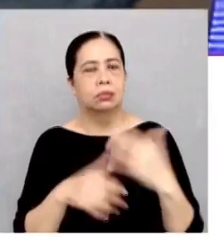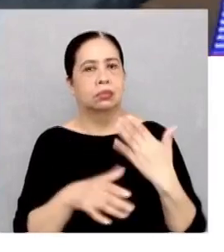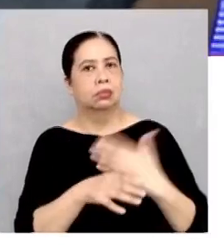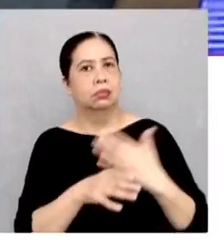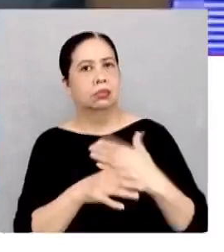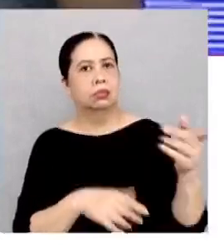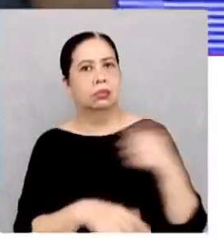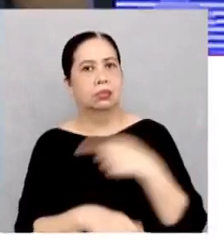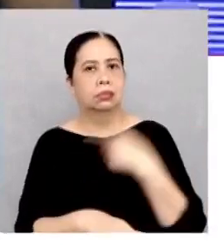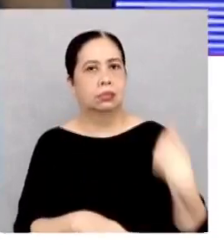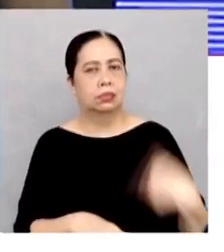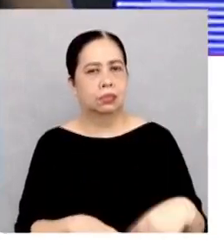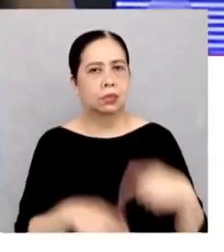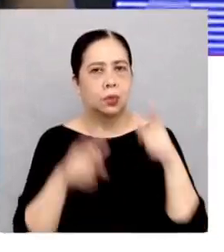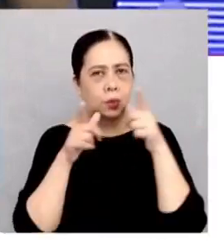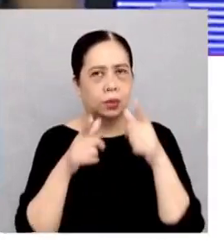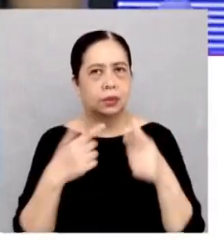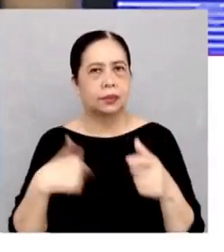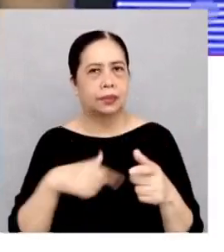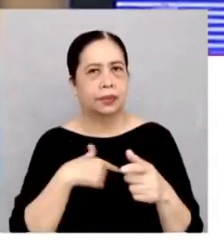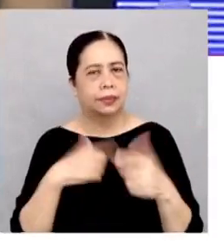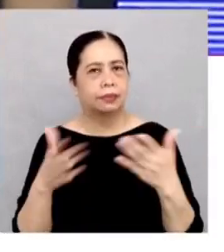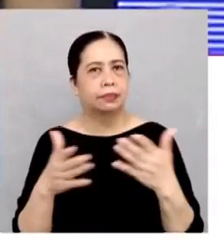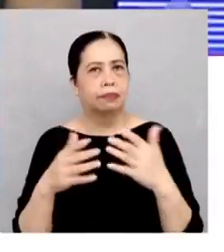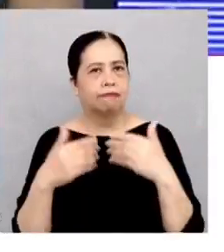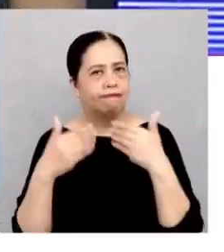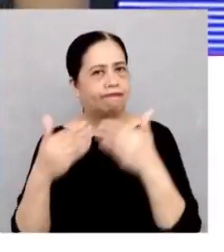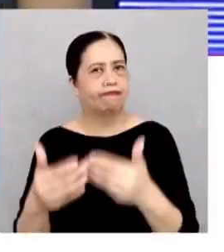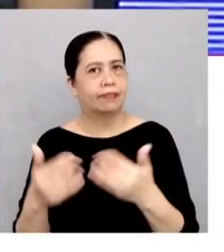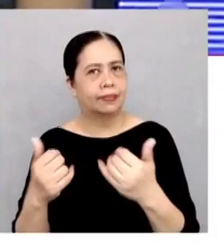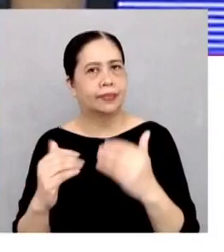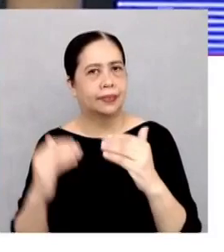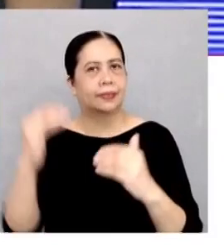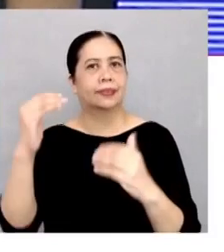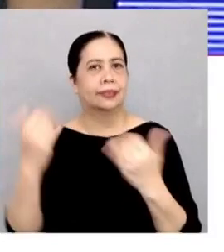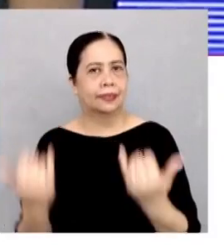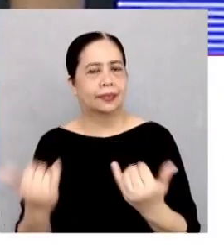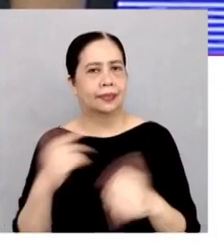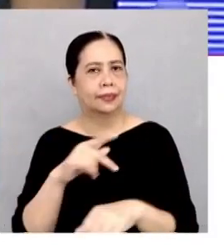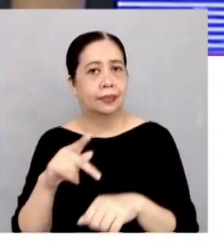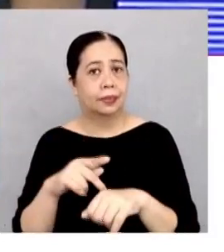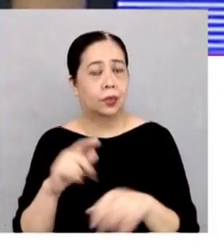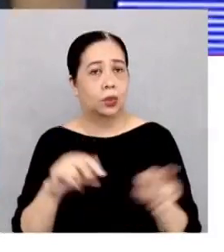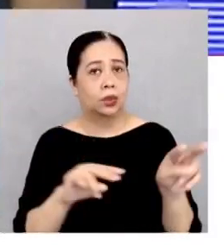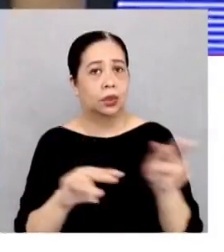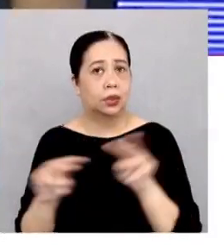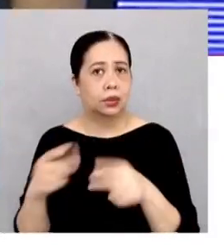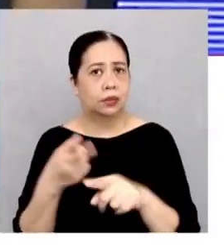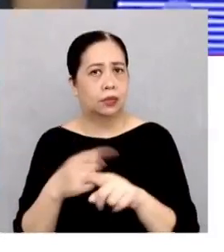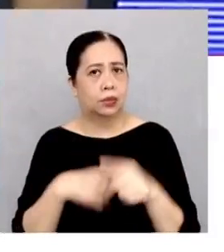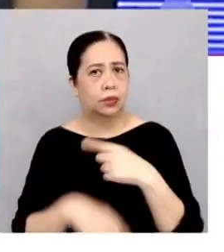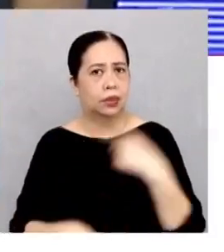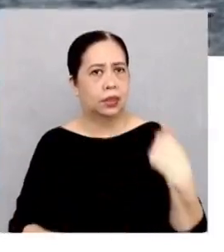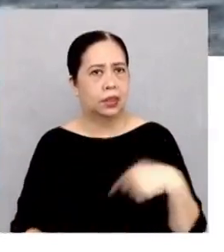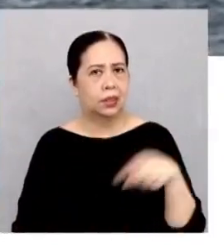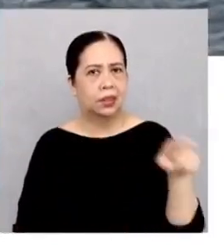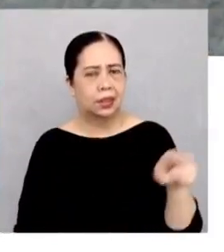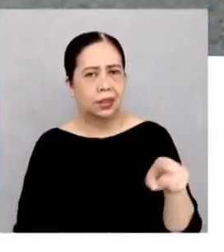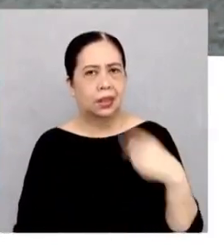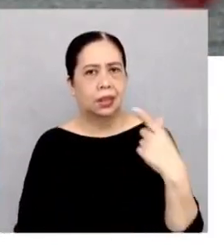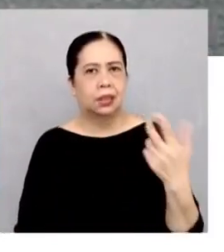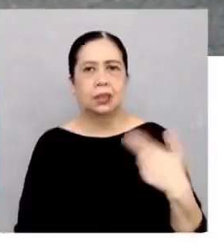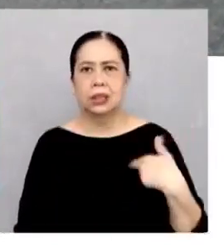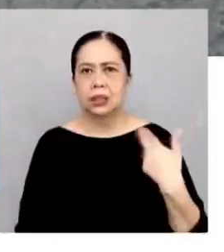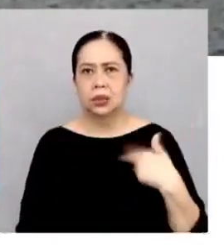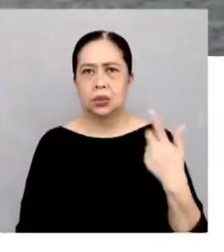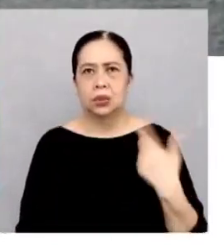are at our peak of momentum right now because what we are seeing from China are mere reactions.